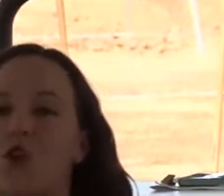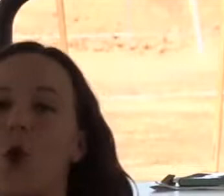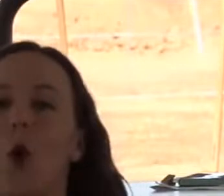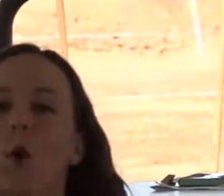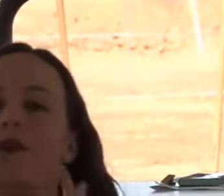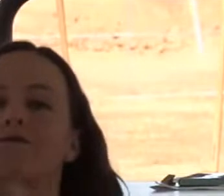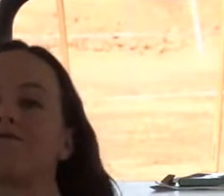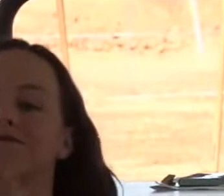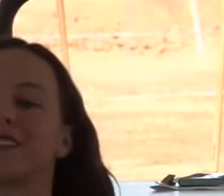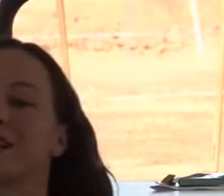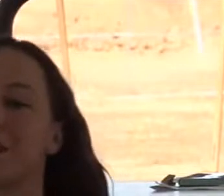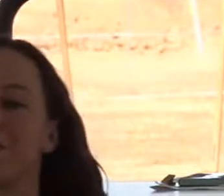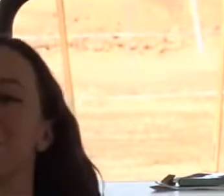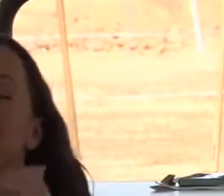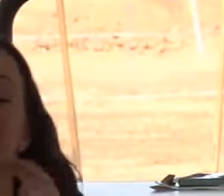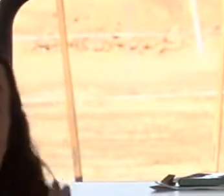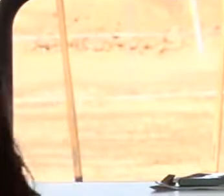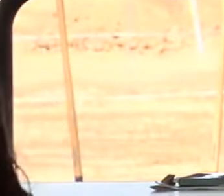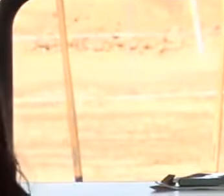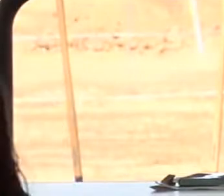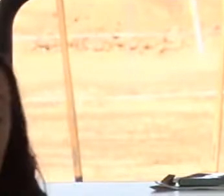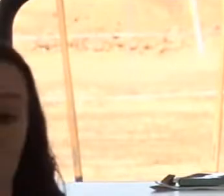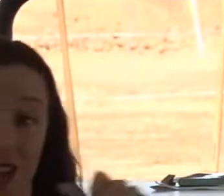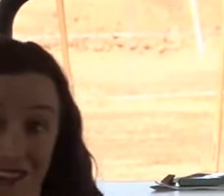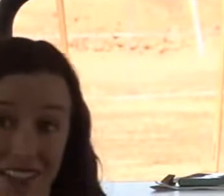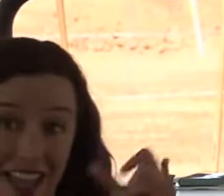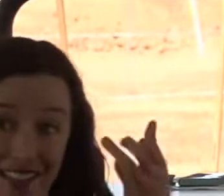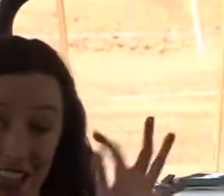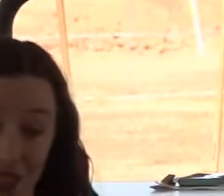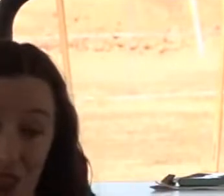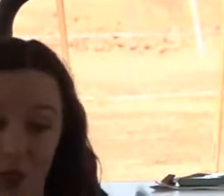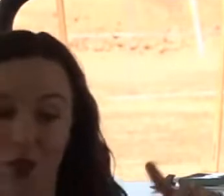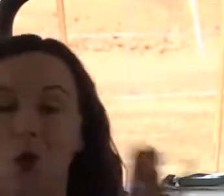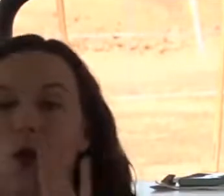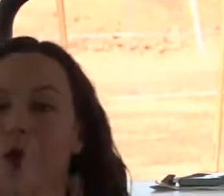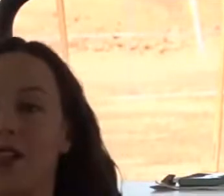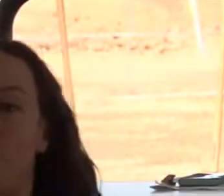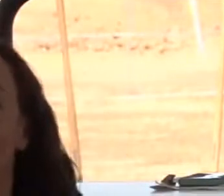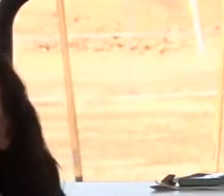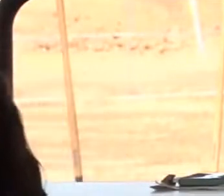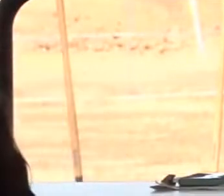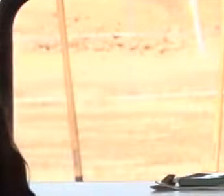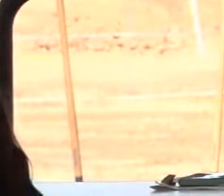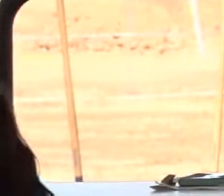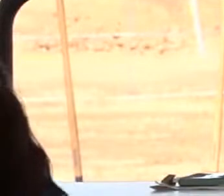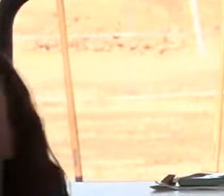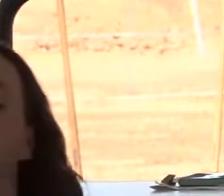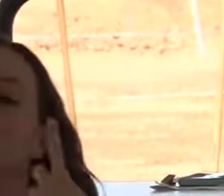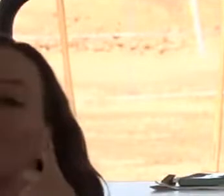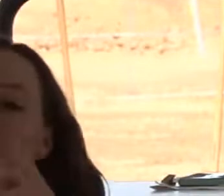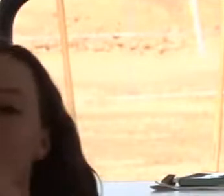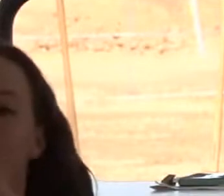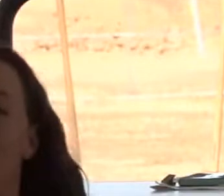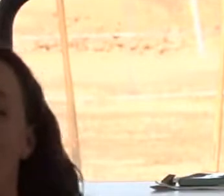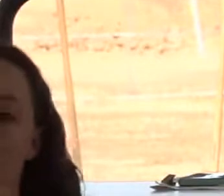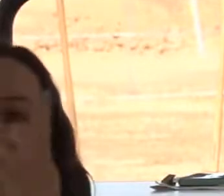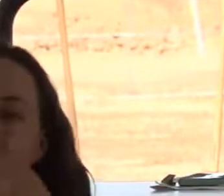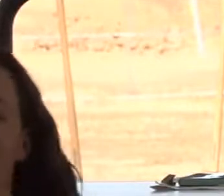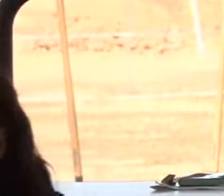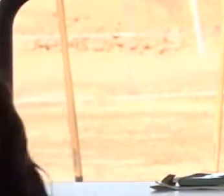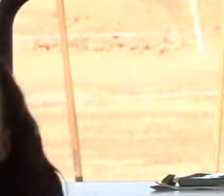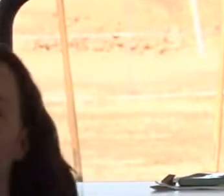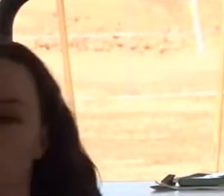multitask. So our science lecture hall is also going to be designed to serve as a black box or a